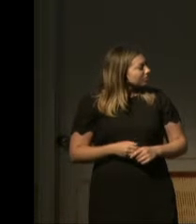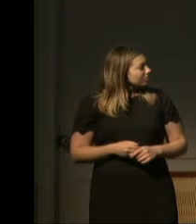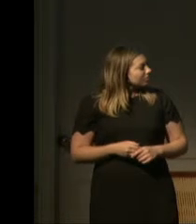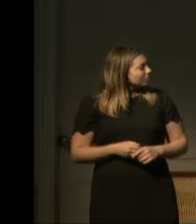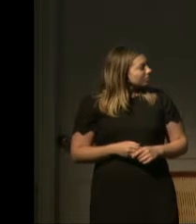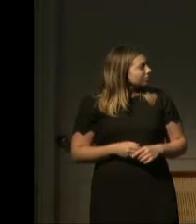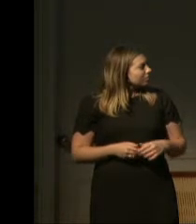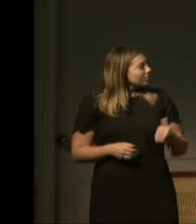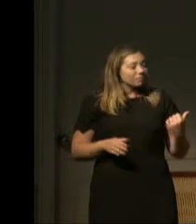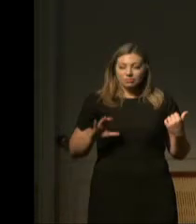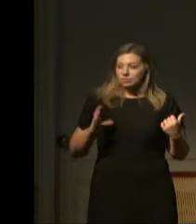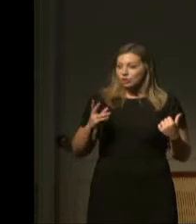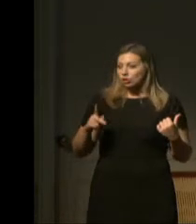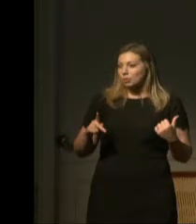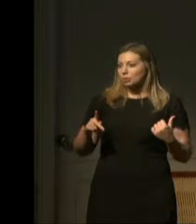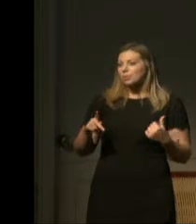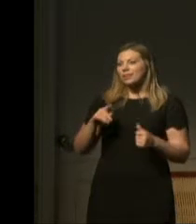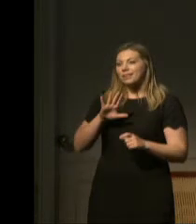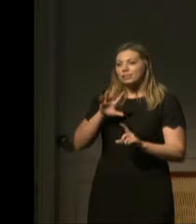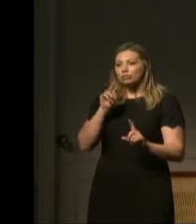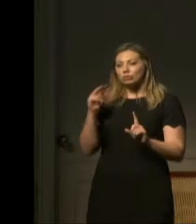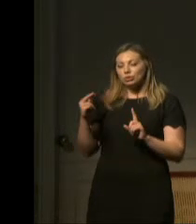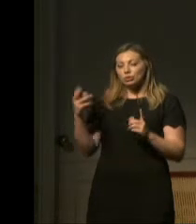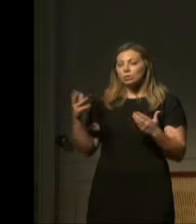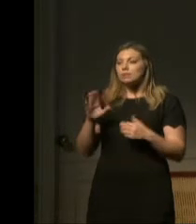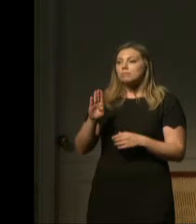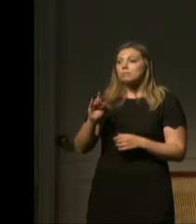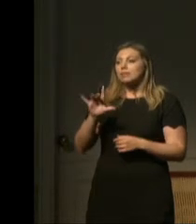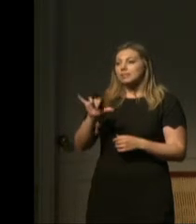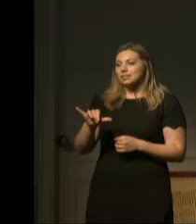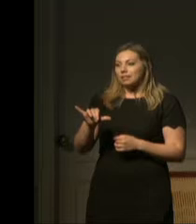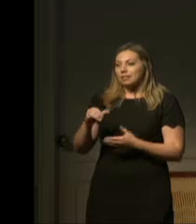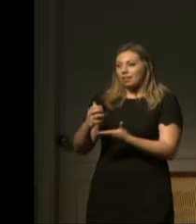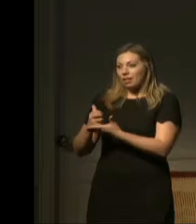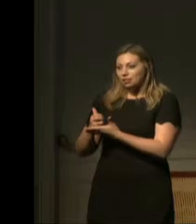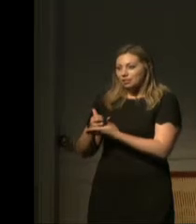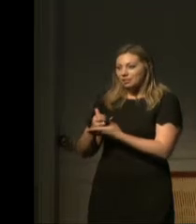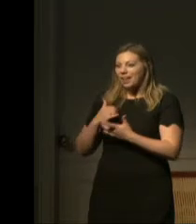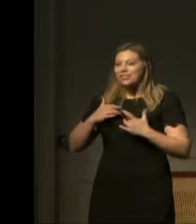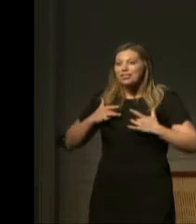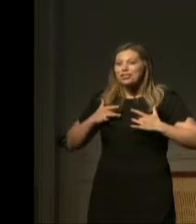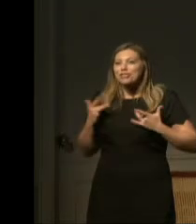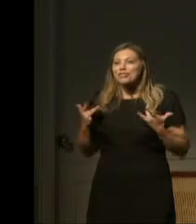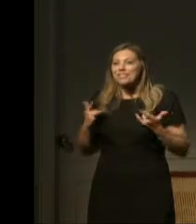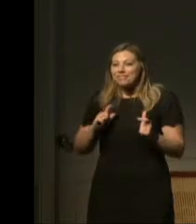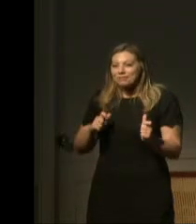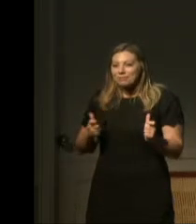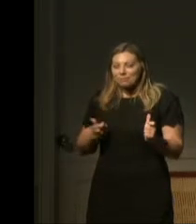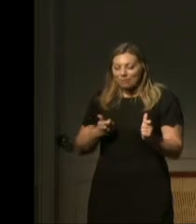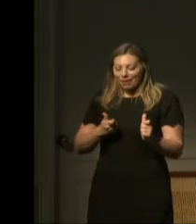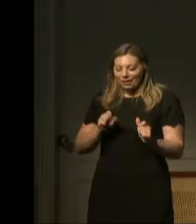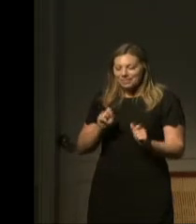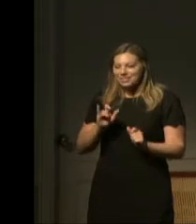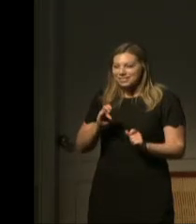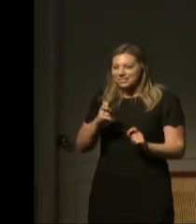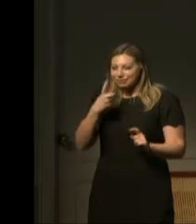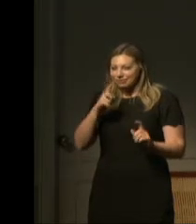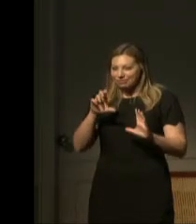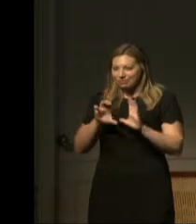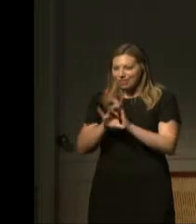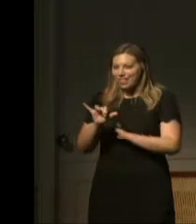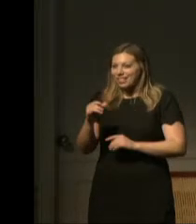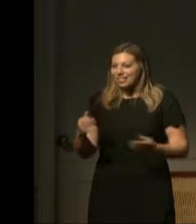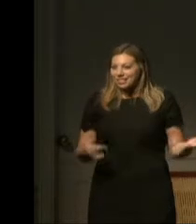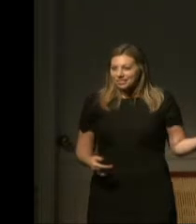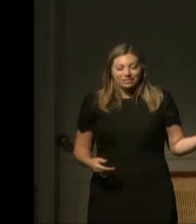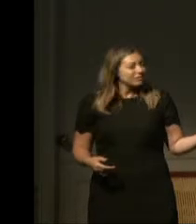This is Chip Clark's view of the Botany Collection. There's a thrill of being behind the scenes in these photos. This has